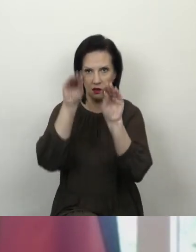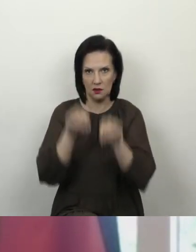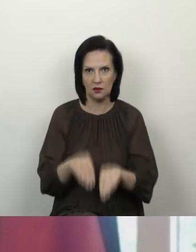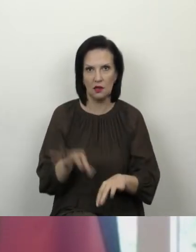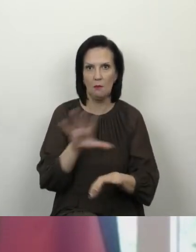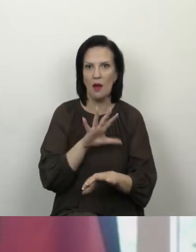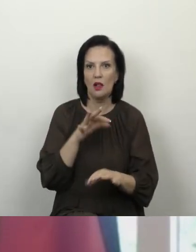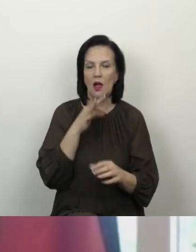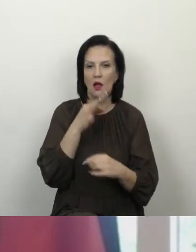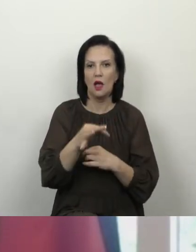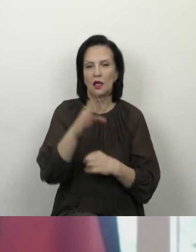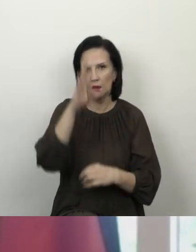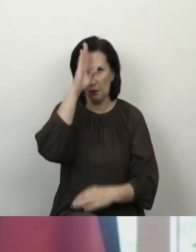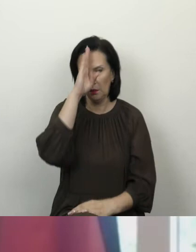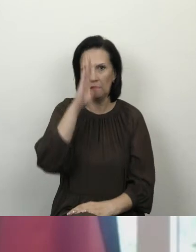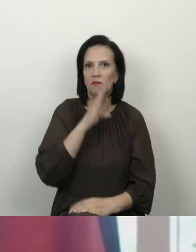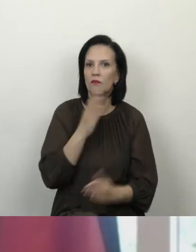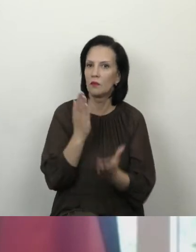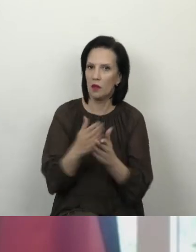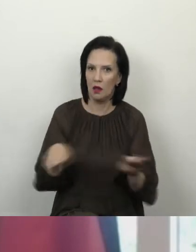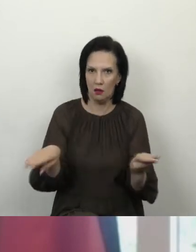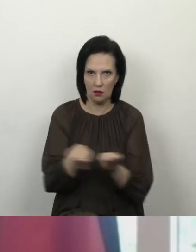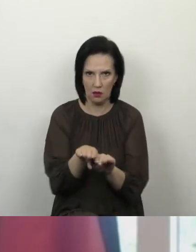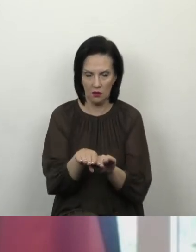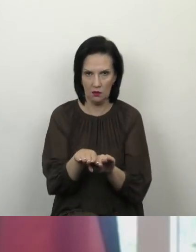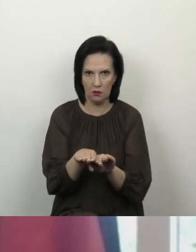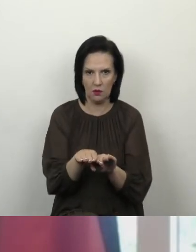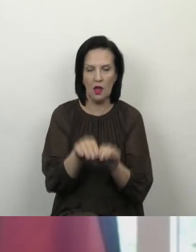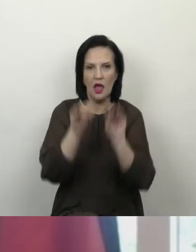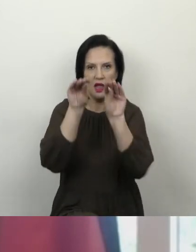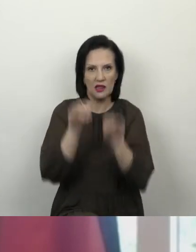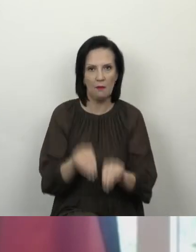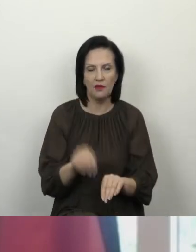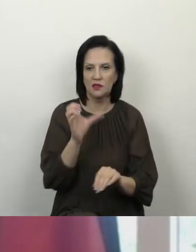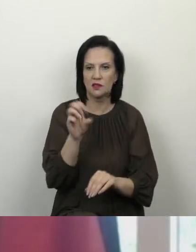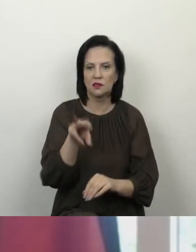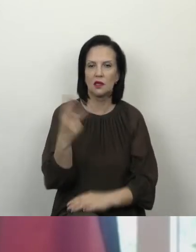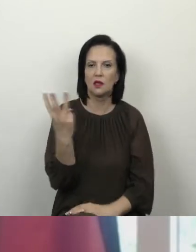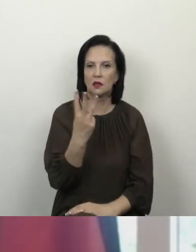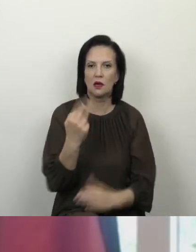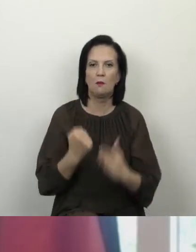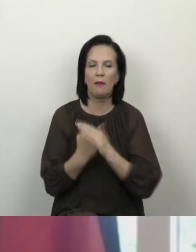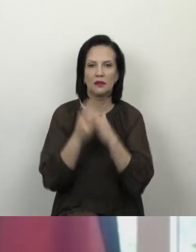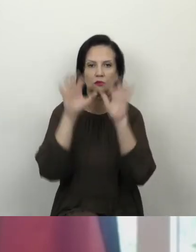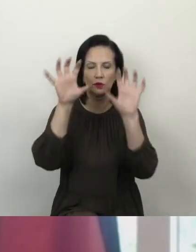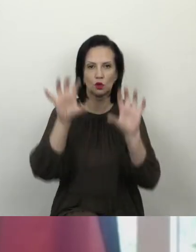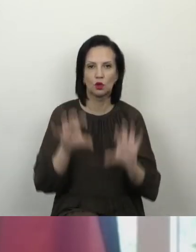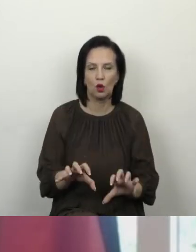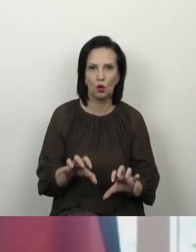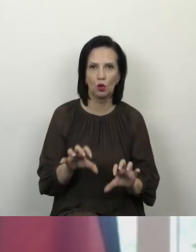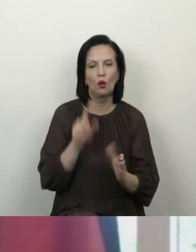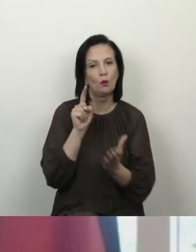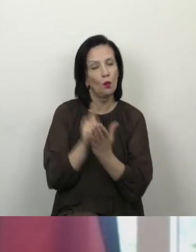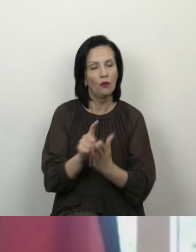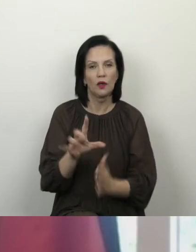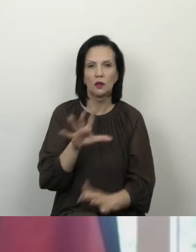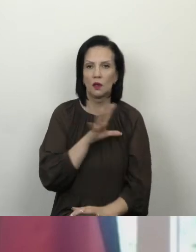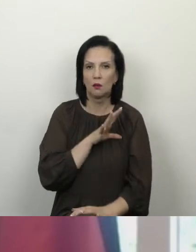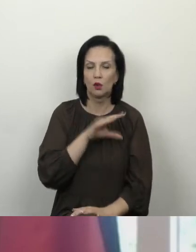of Article 3, the German Basic Law in other words, was to be printed on the ballot